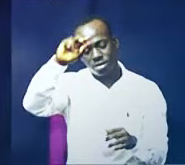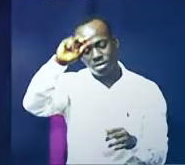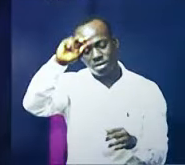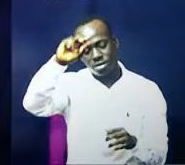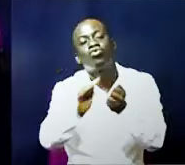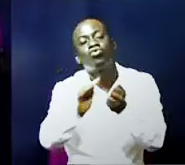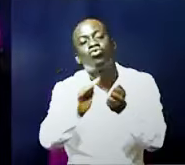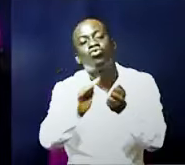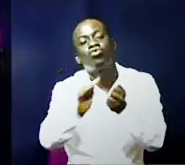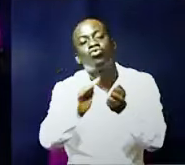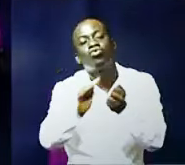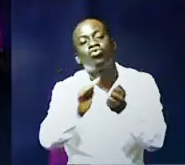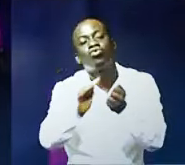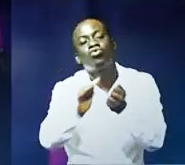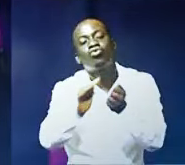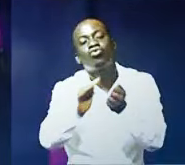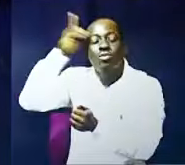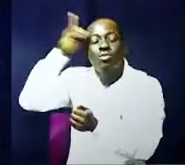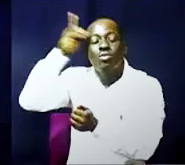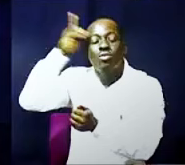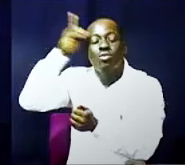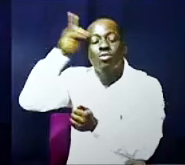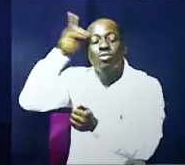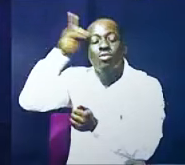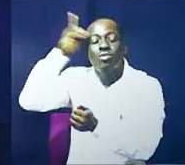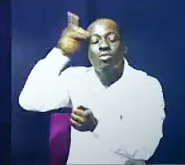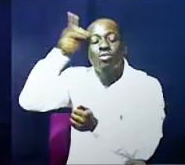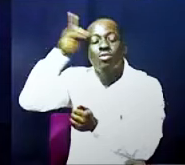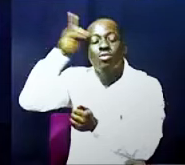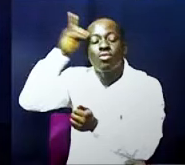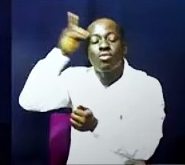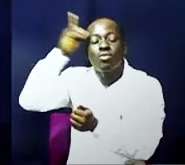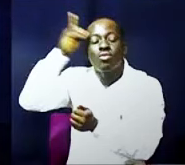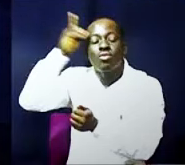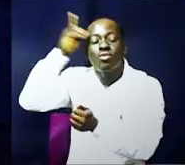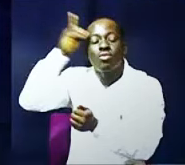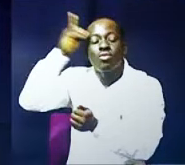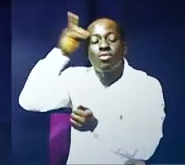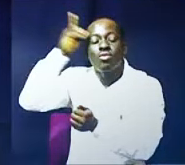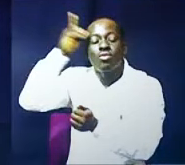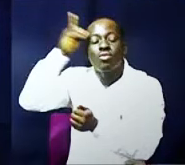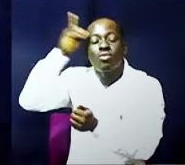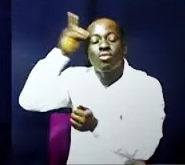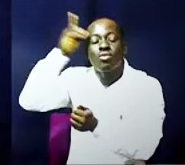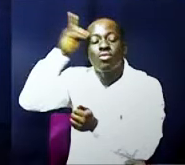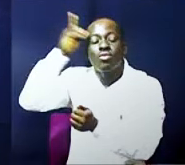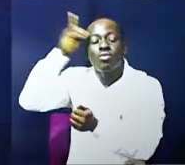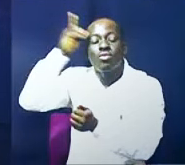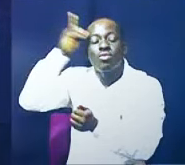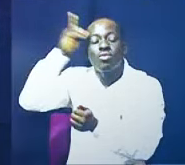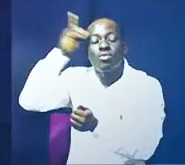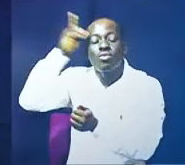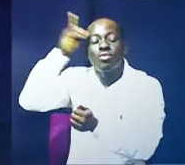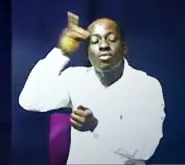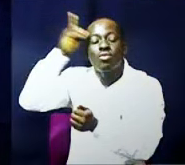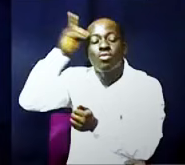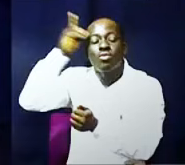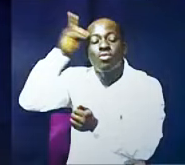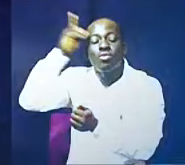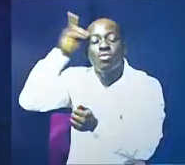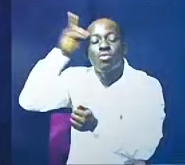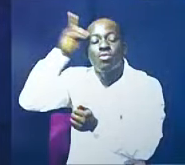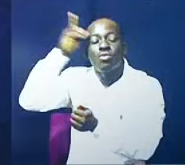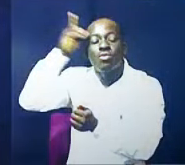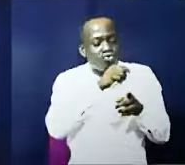Or say, Nabede, Nyankopon home home as an ema, and yes, or the Sahon who will be two at home on it, there be, or